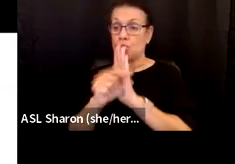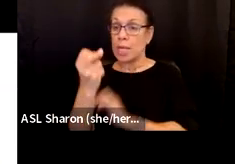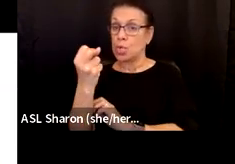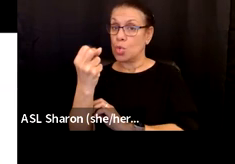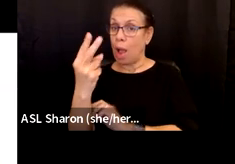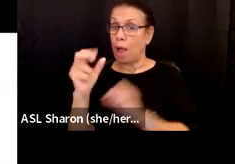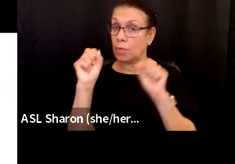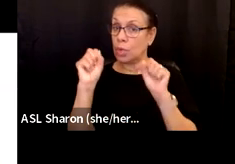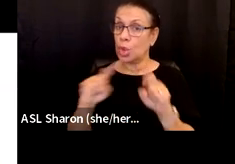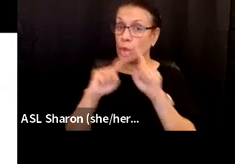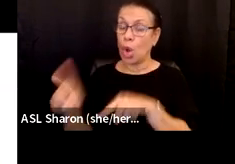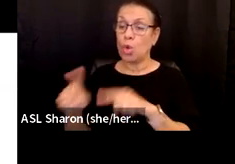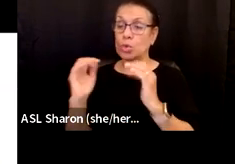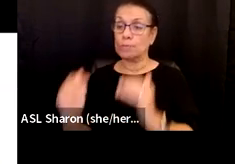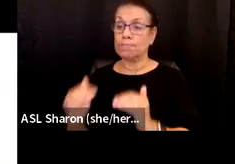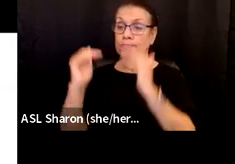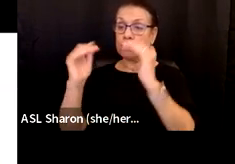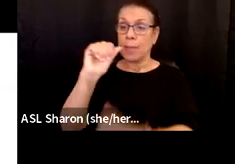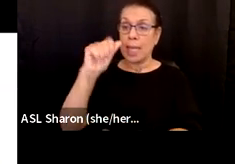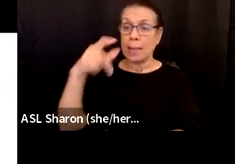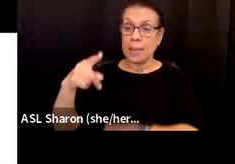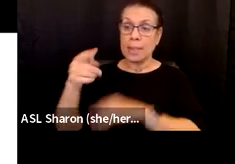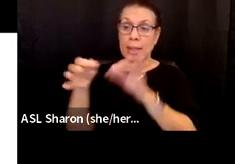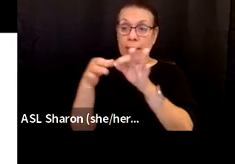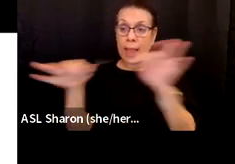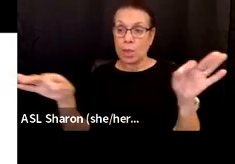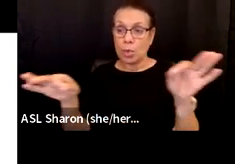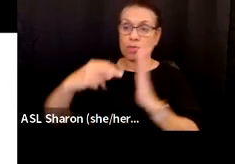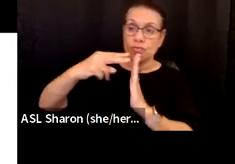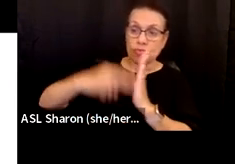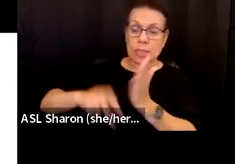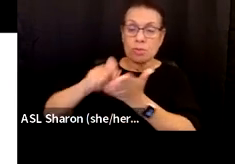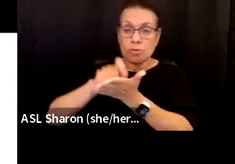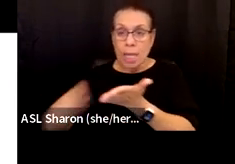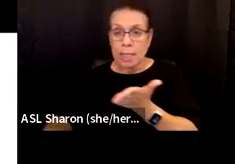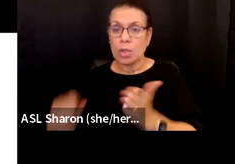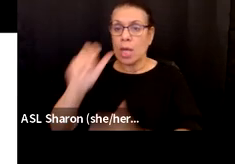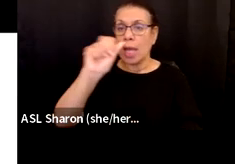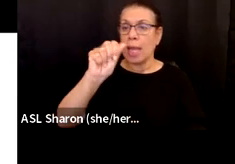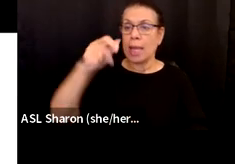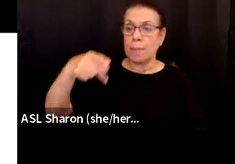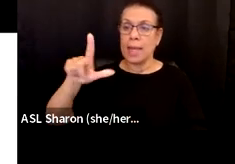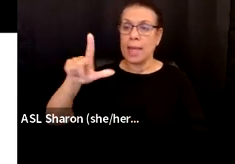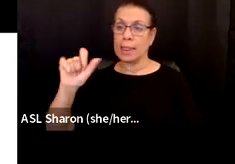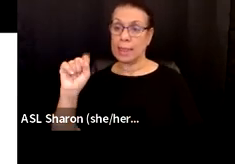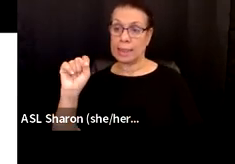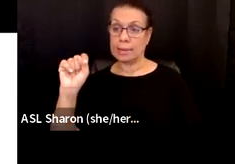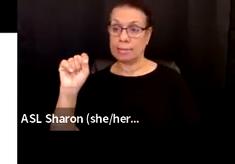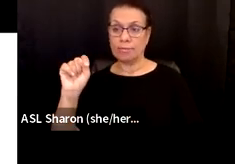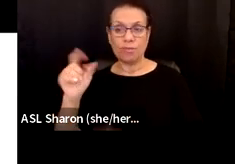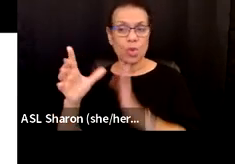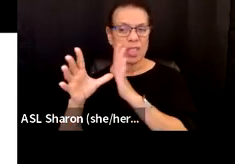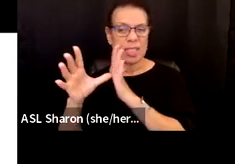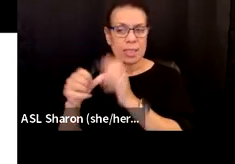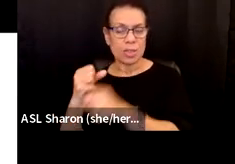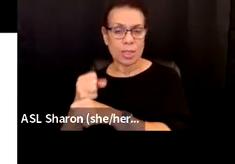take ap language or ap lit in in potentially their senior year you also see the sequence of